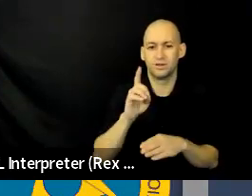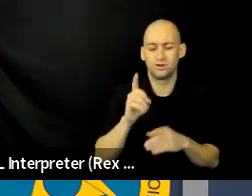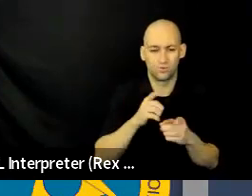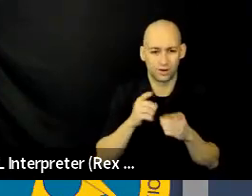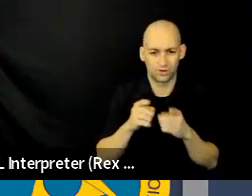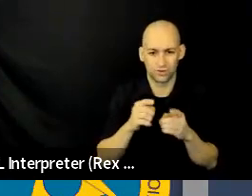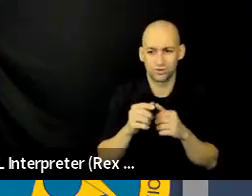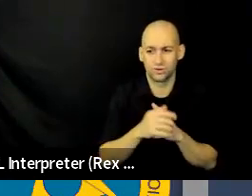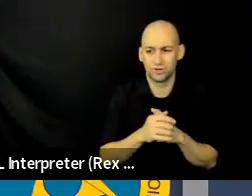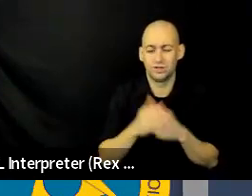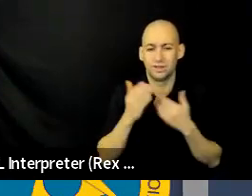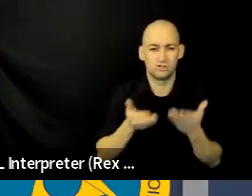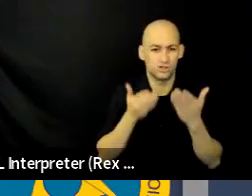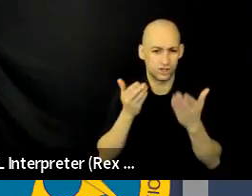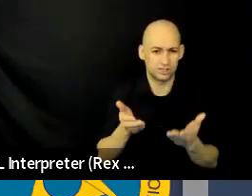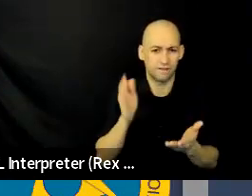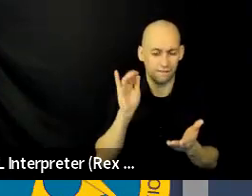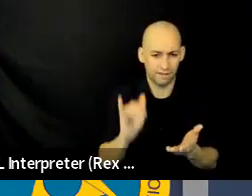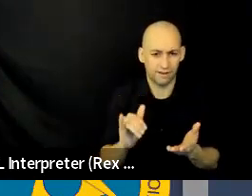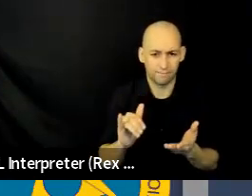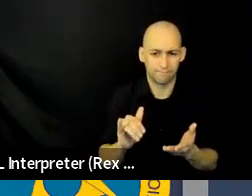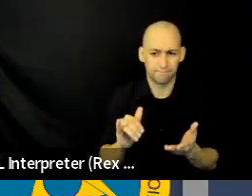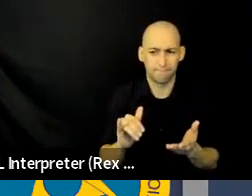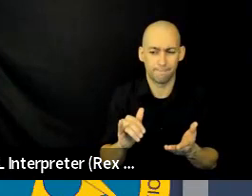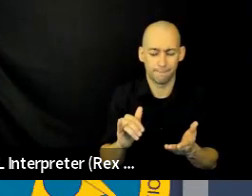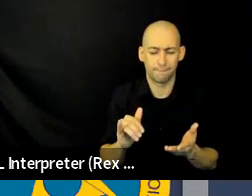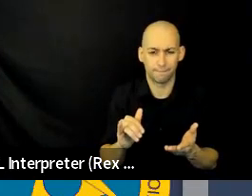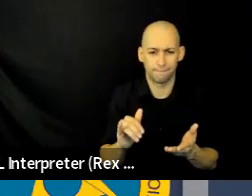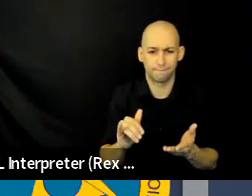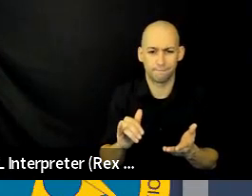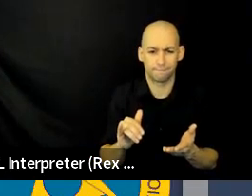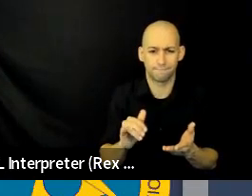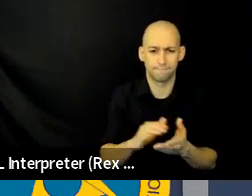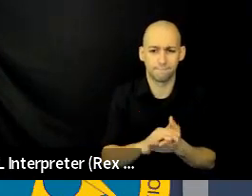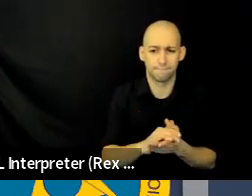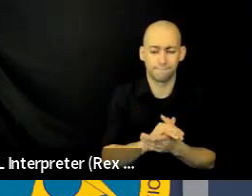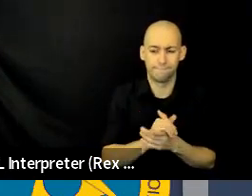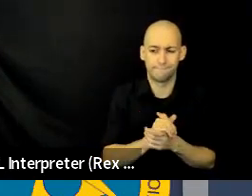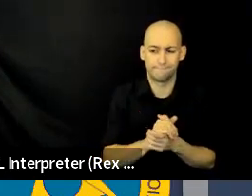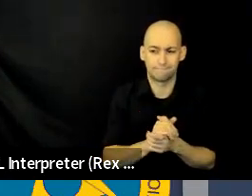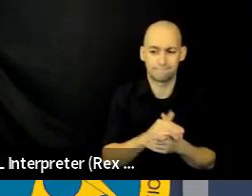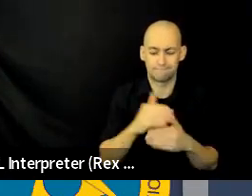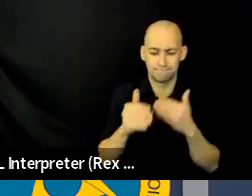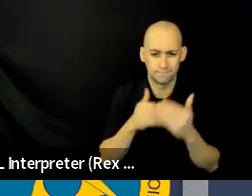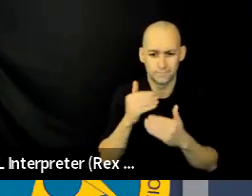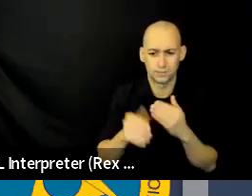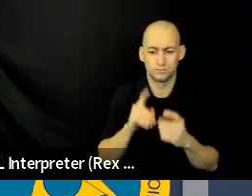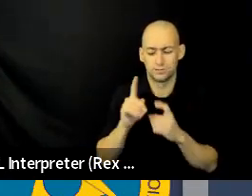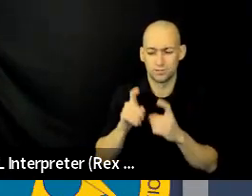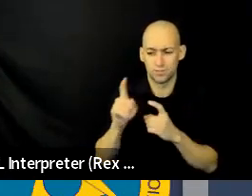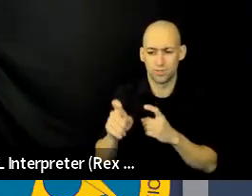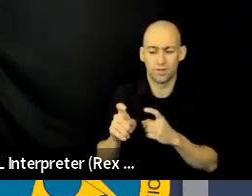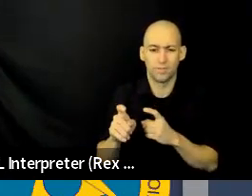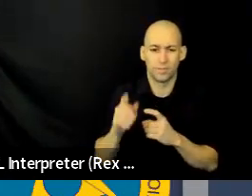have suggested that in light of just a lot of ongoing questions and a hope